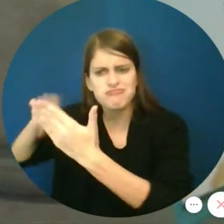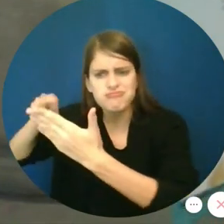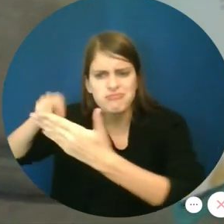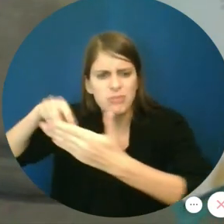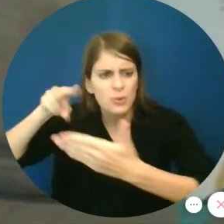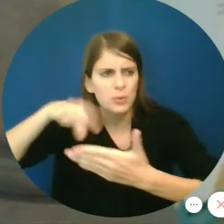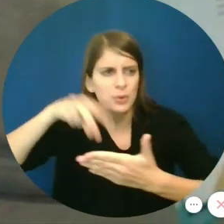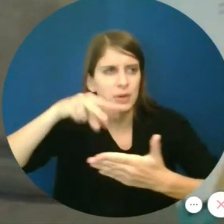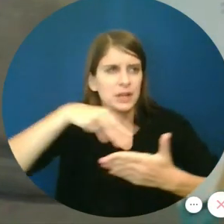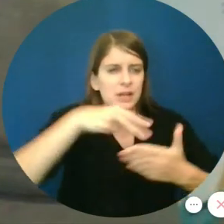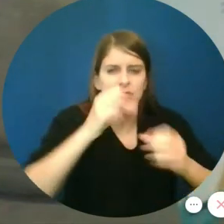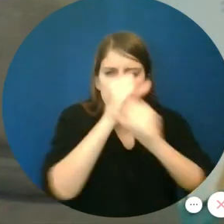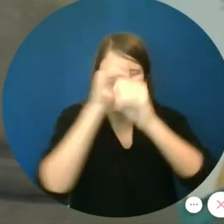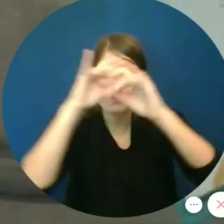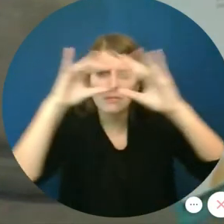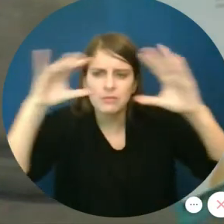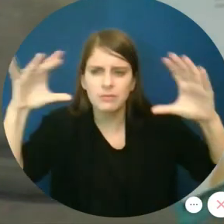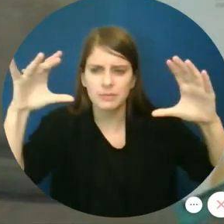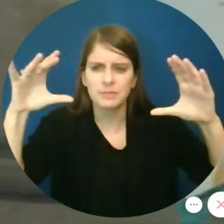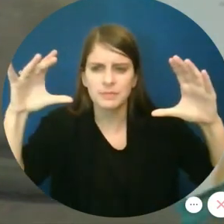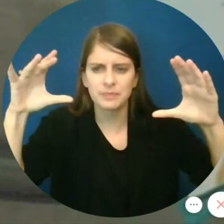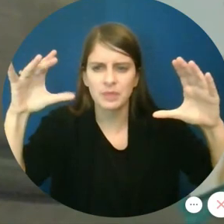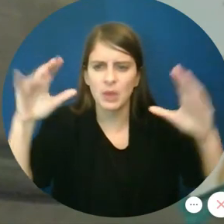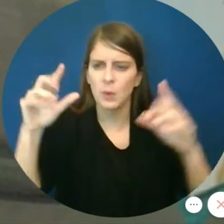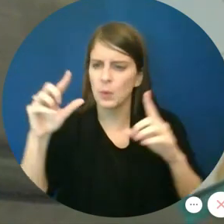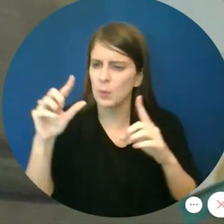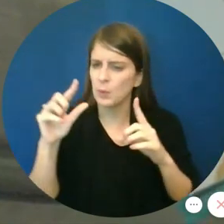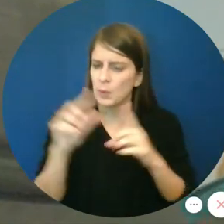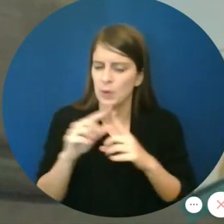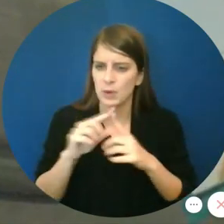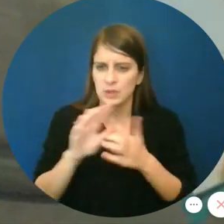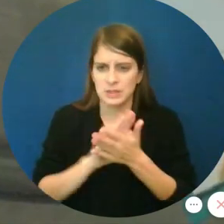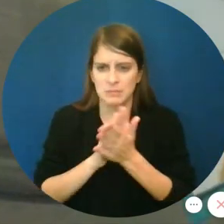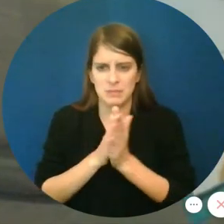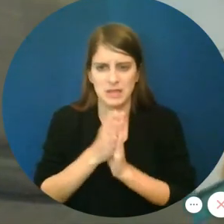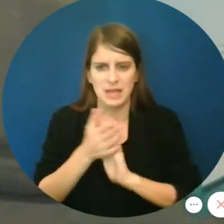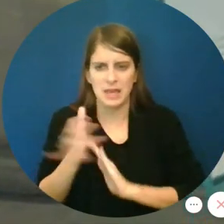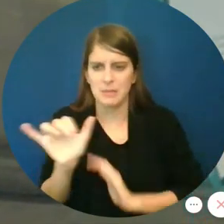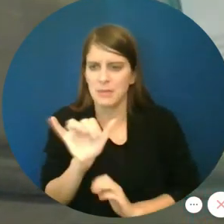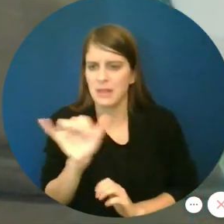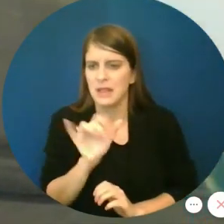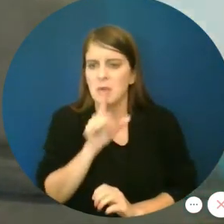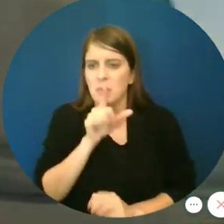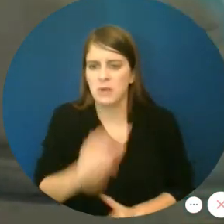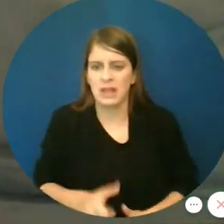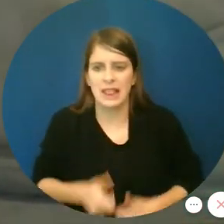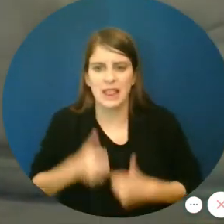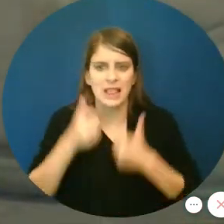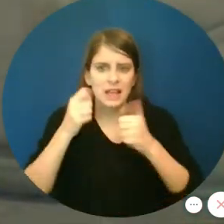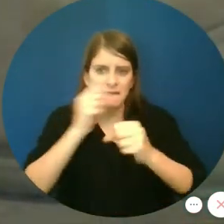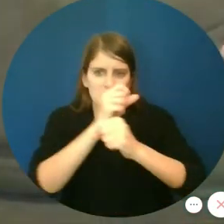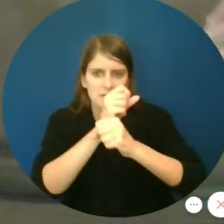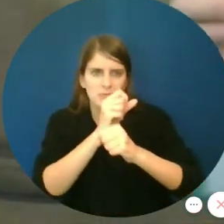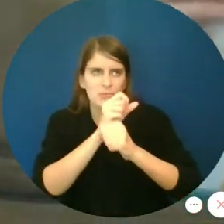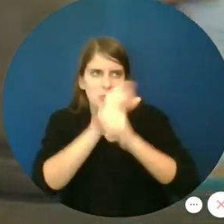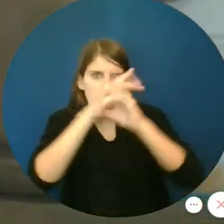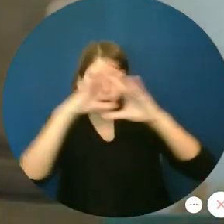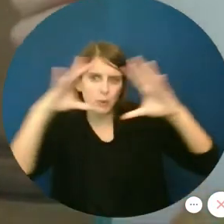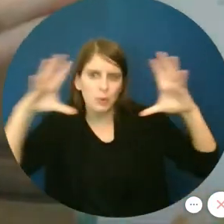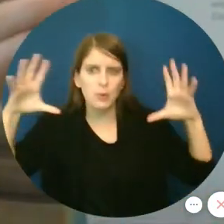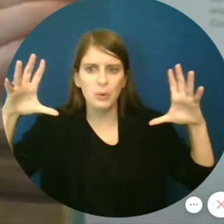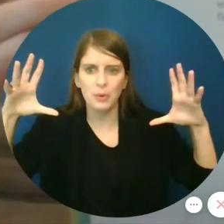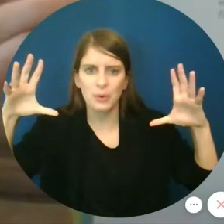his imagination roam. Words came to life as magical spirits.